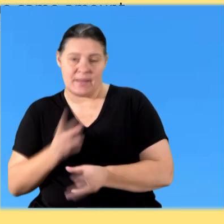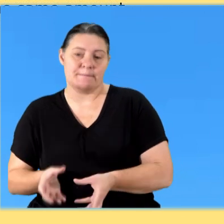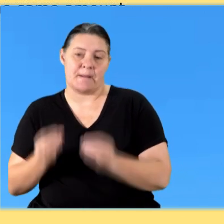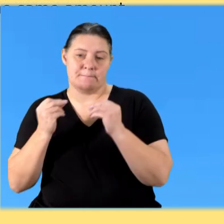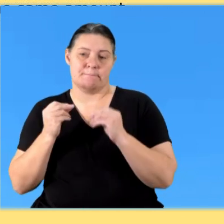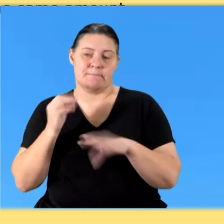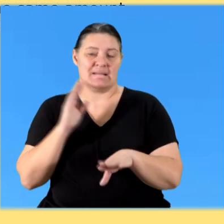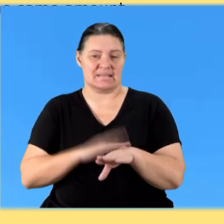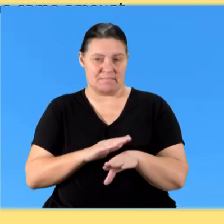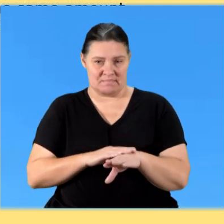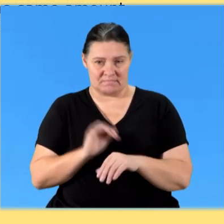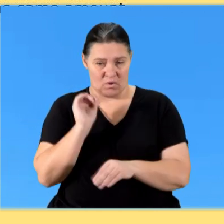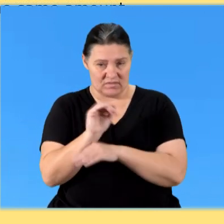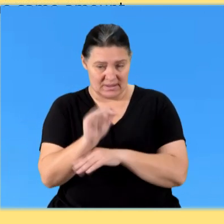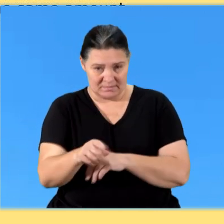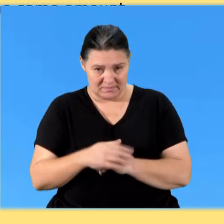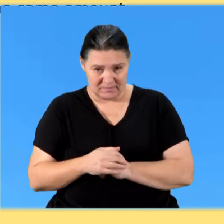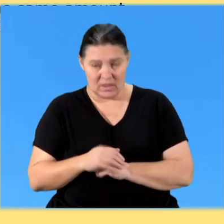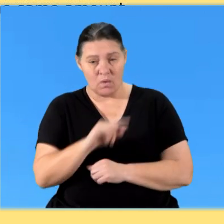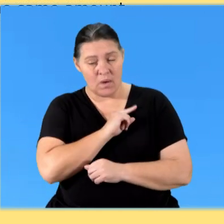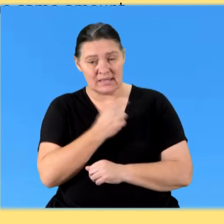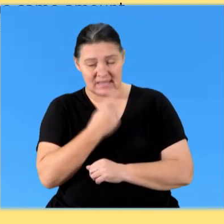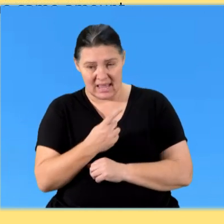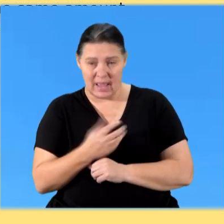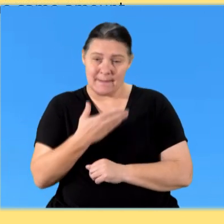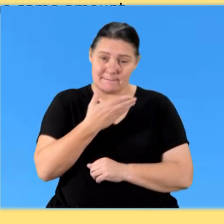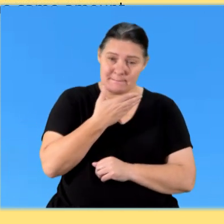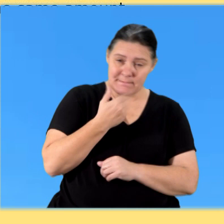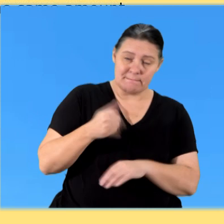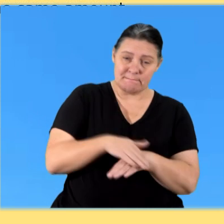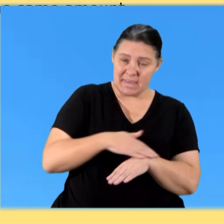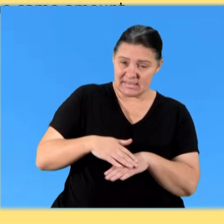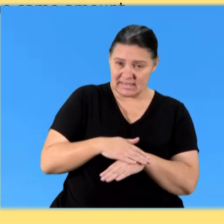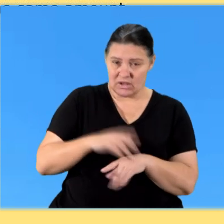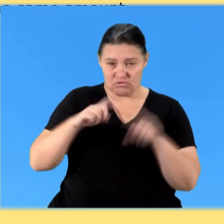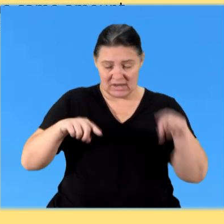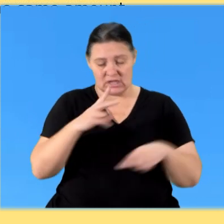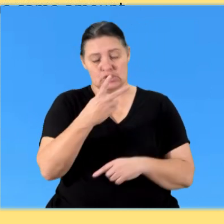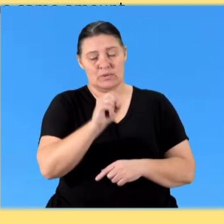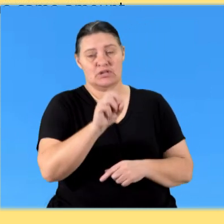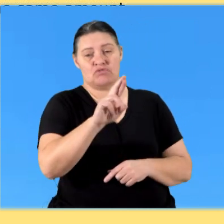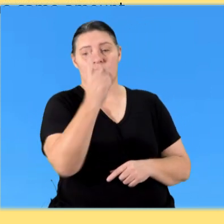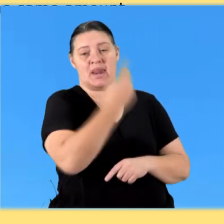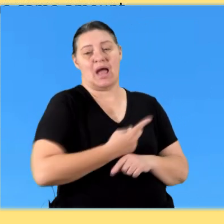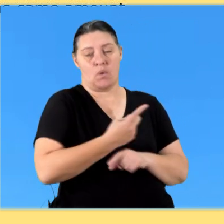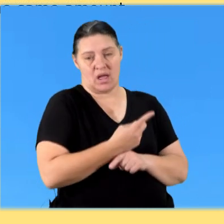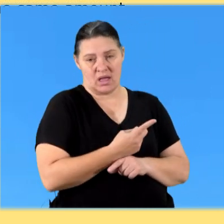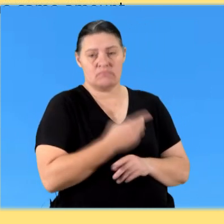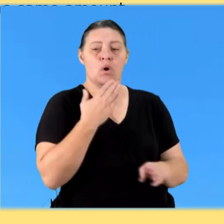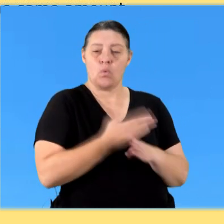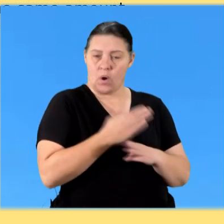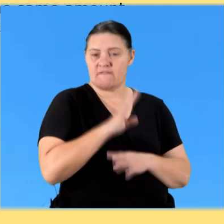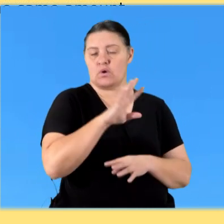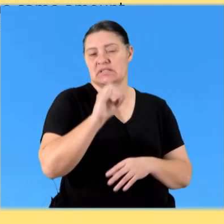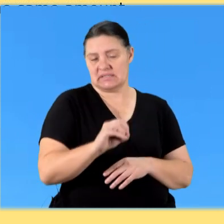how you get 800. Because they told us the basic rate is 20 rand per hour and